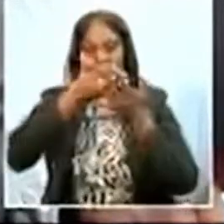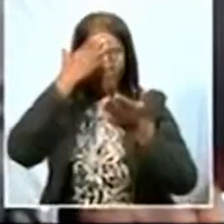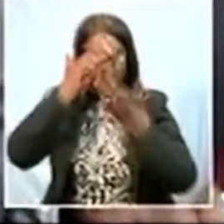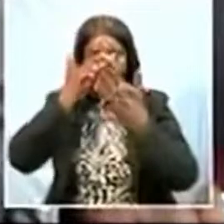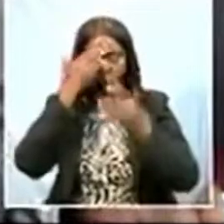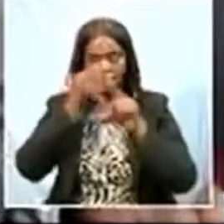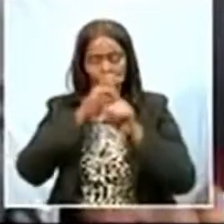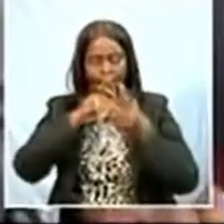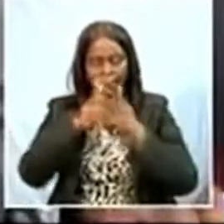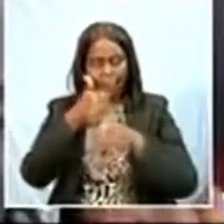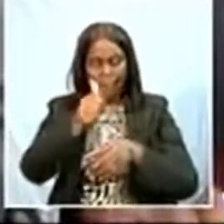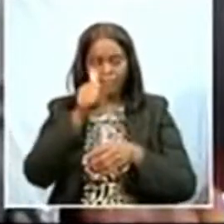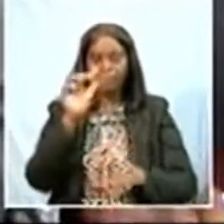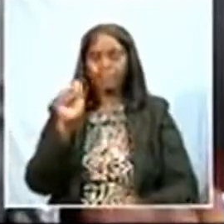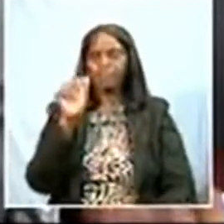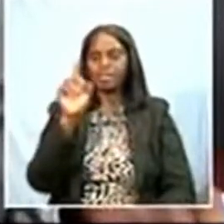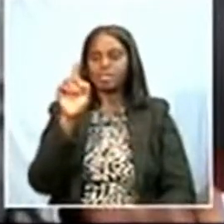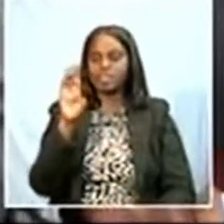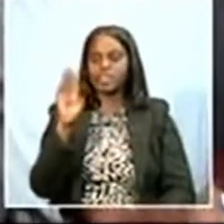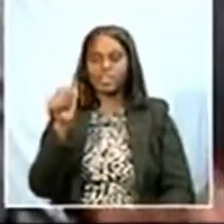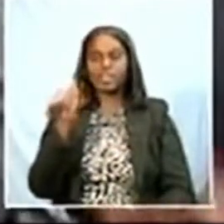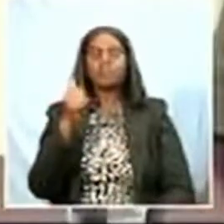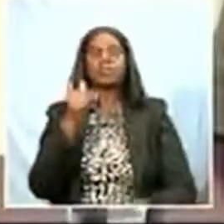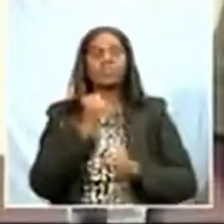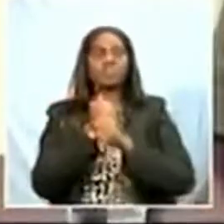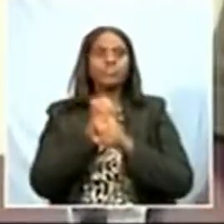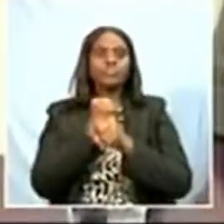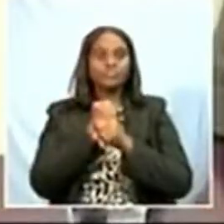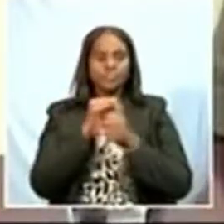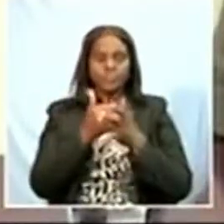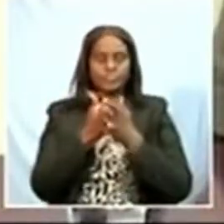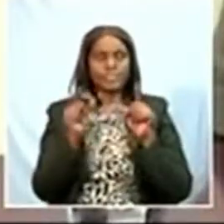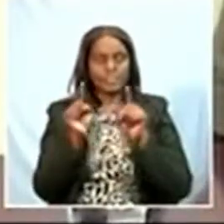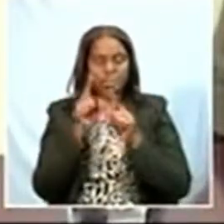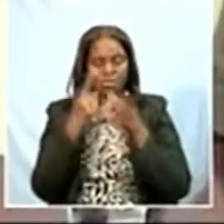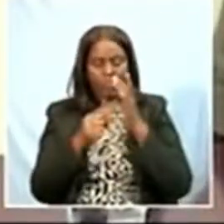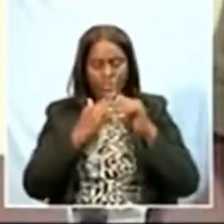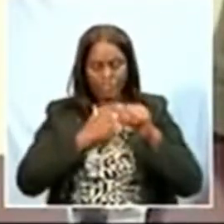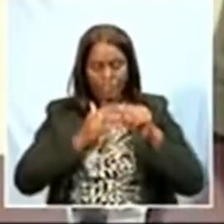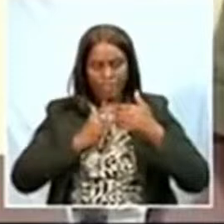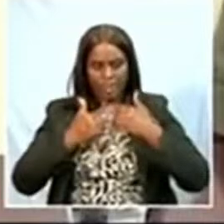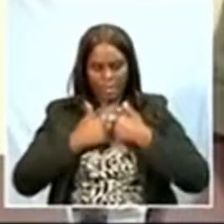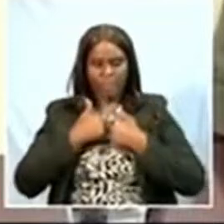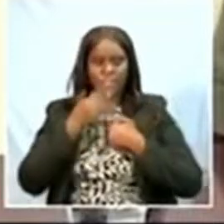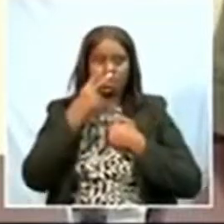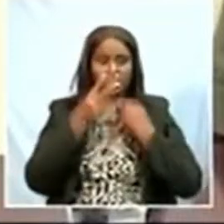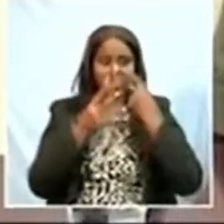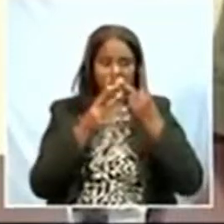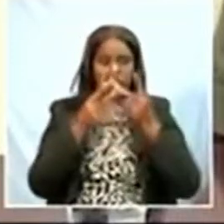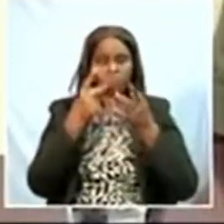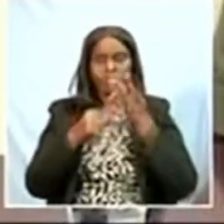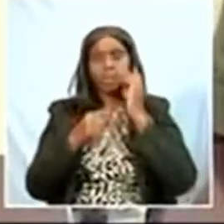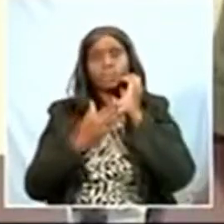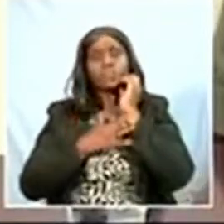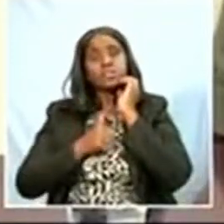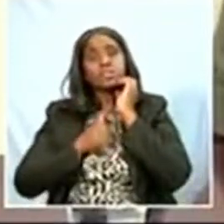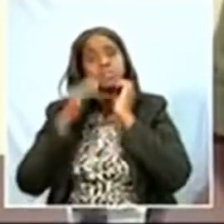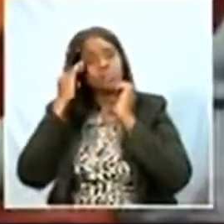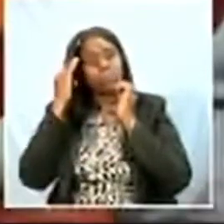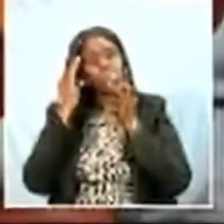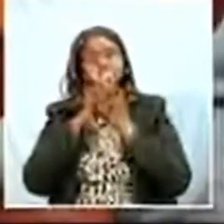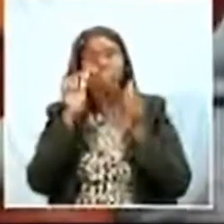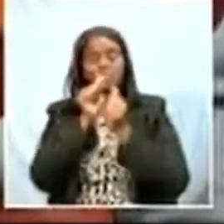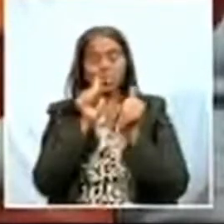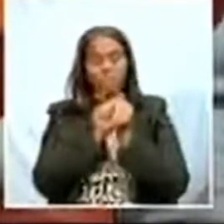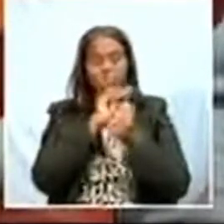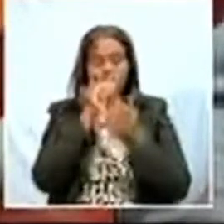the ADB is being run. And what I've come across, not that I know so much about all